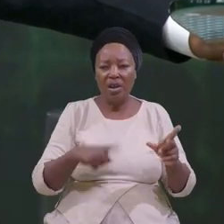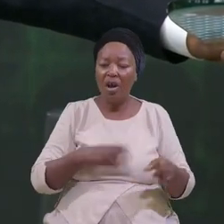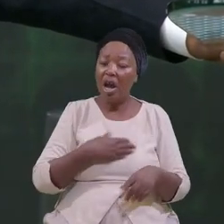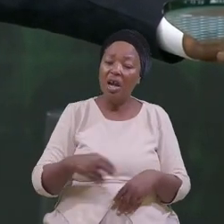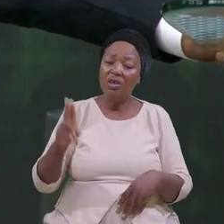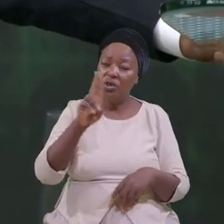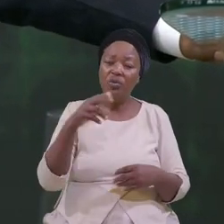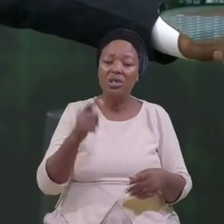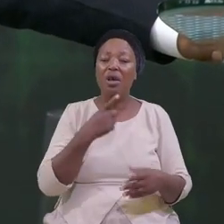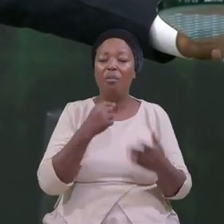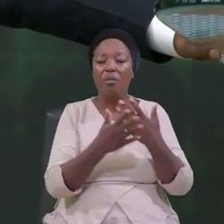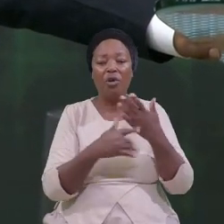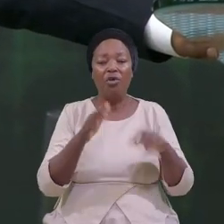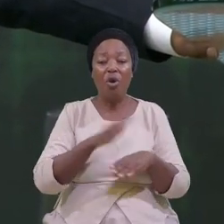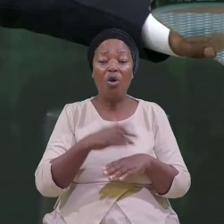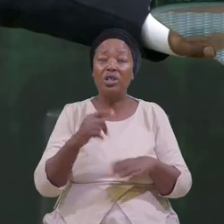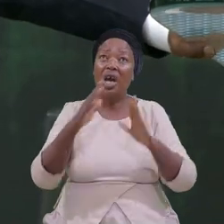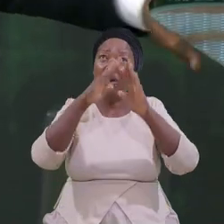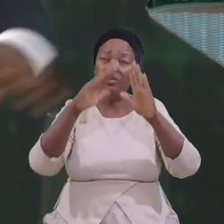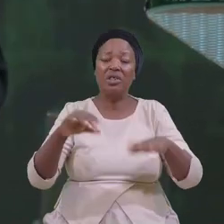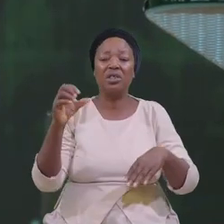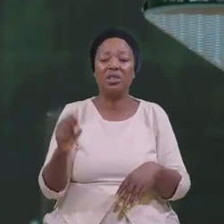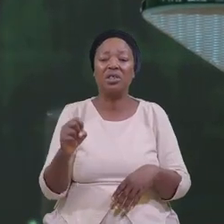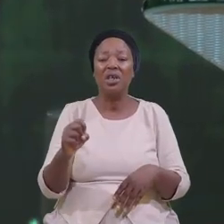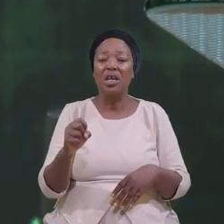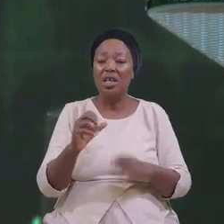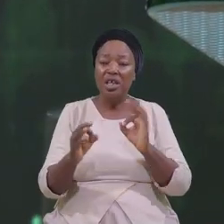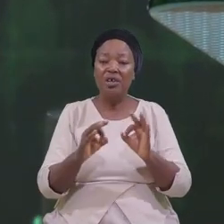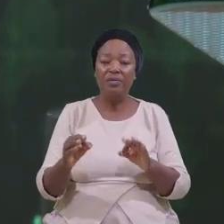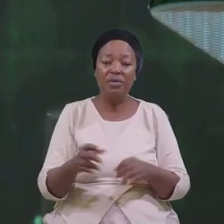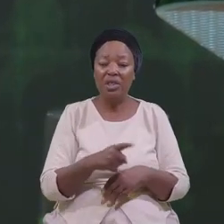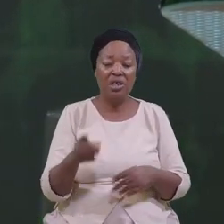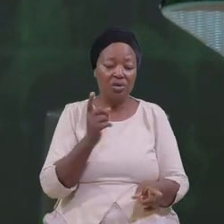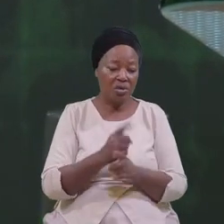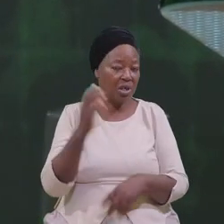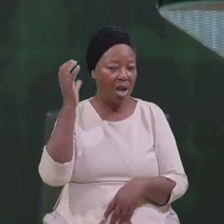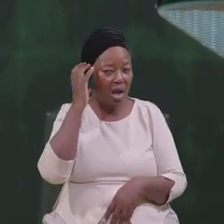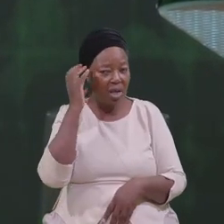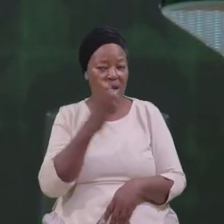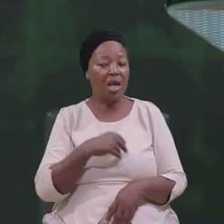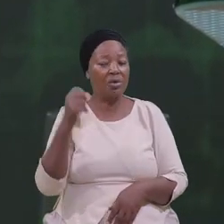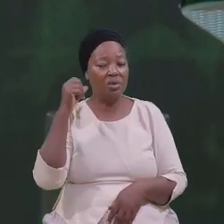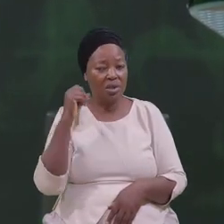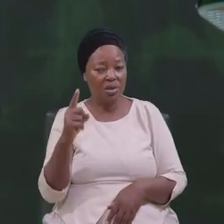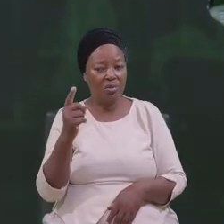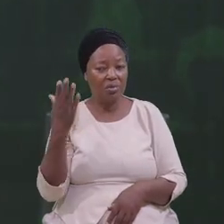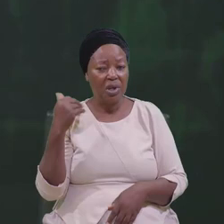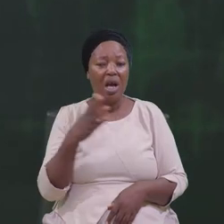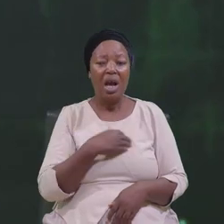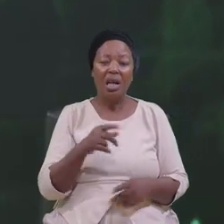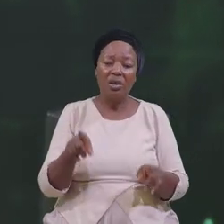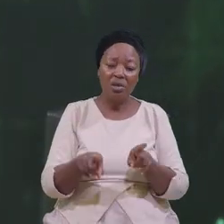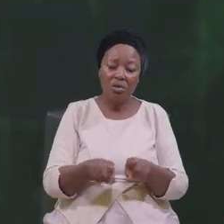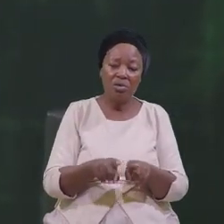apply the blood on the lintels of their houses, if they only heard, understood, and even